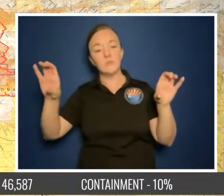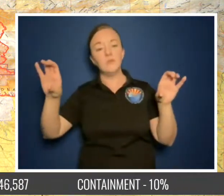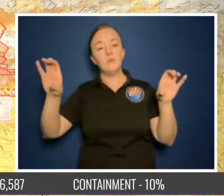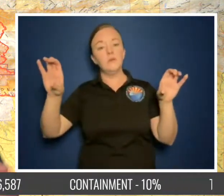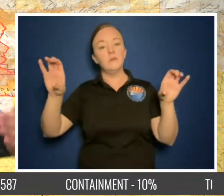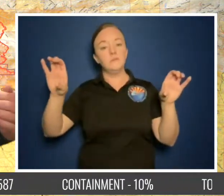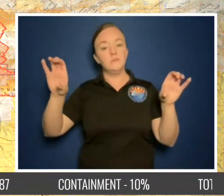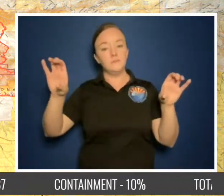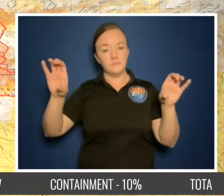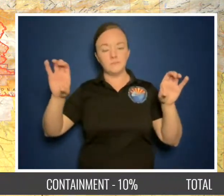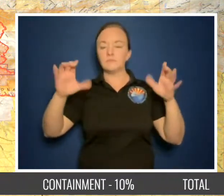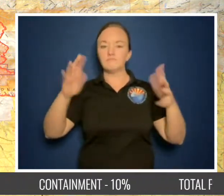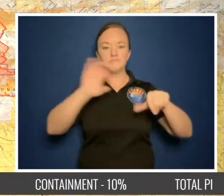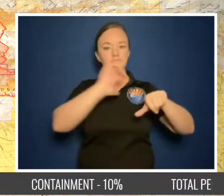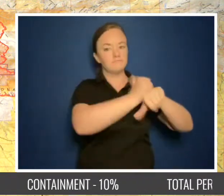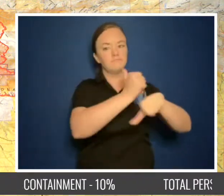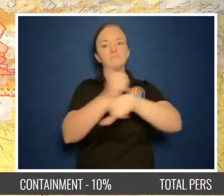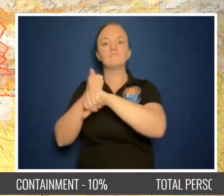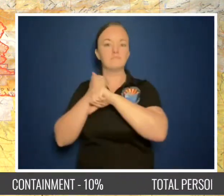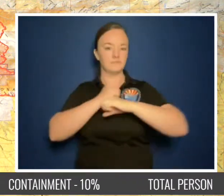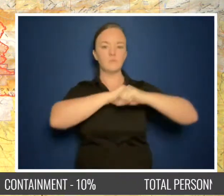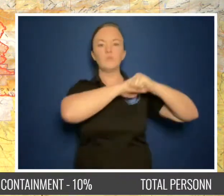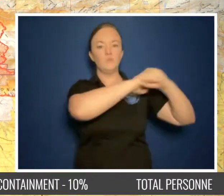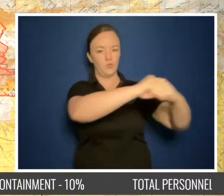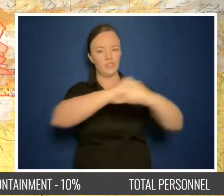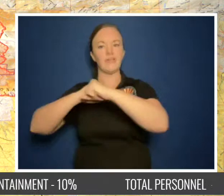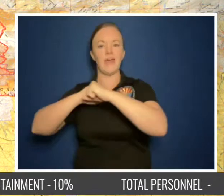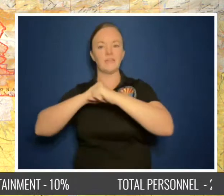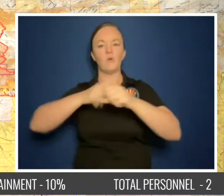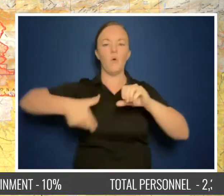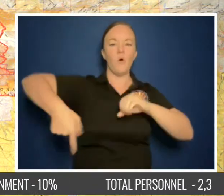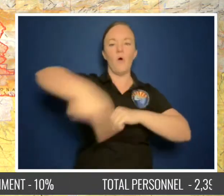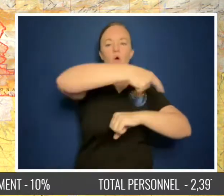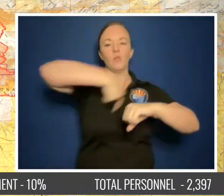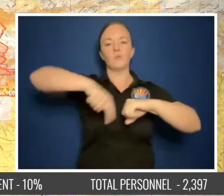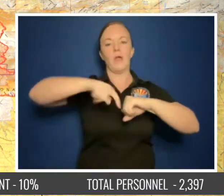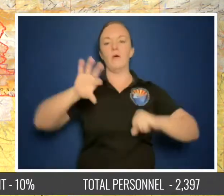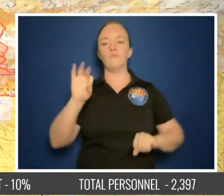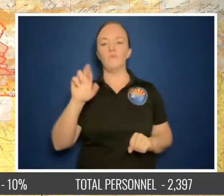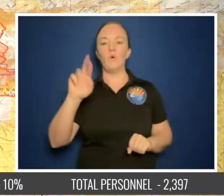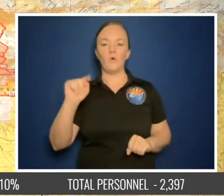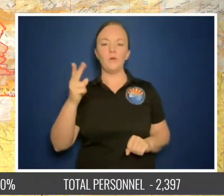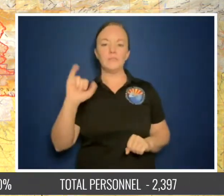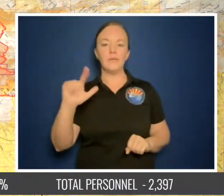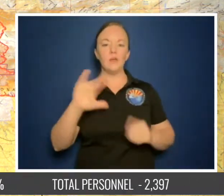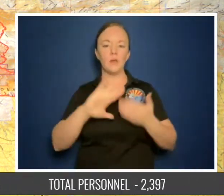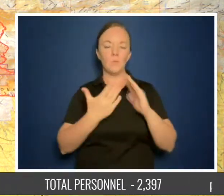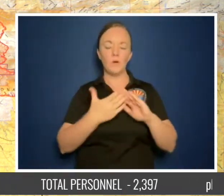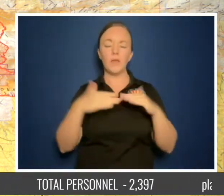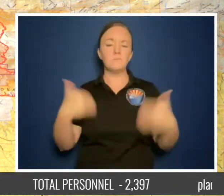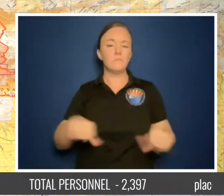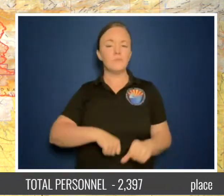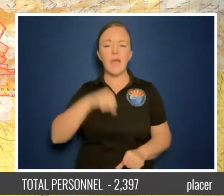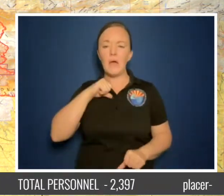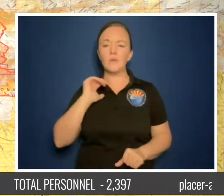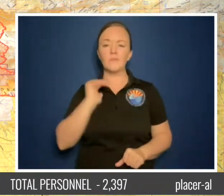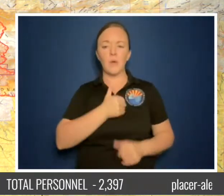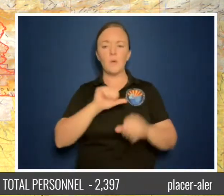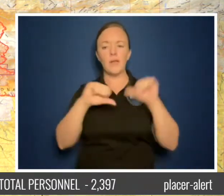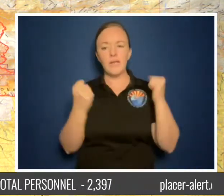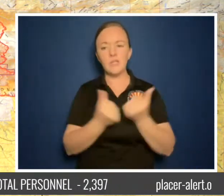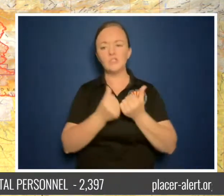rim, the entirety of the community of Forest Hill. And I'm really proud of the efforts of all our allied agencies